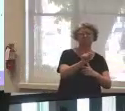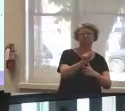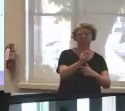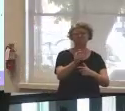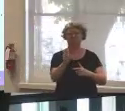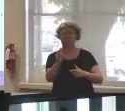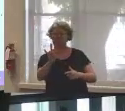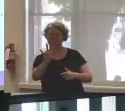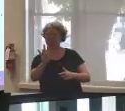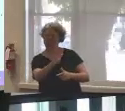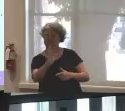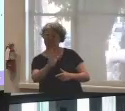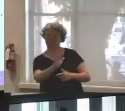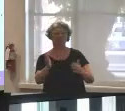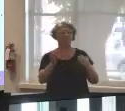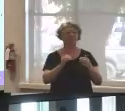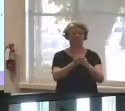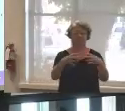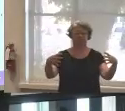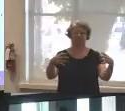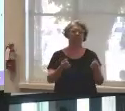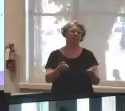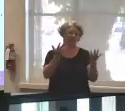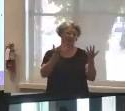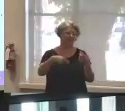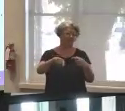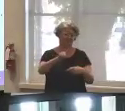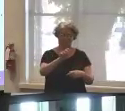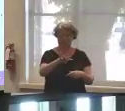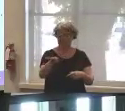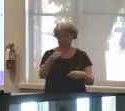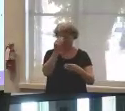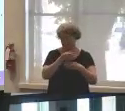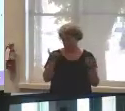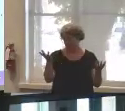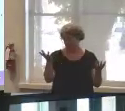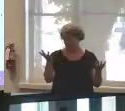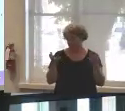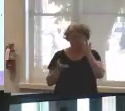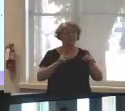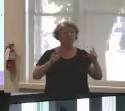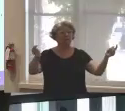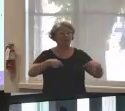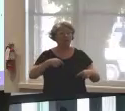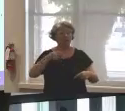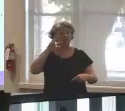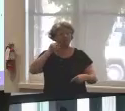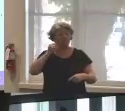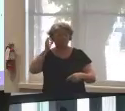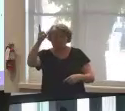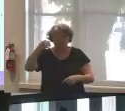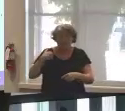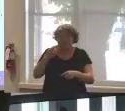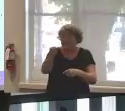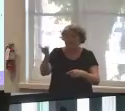27, and then the numbers of the youth in the network. As previous panelists has mentioned, folks come here with educational experience. There